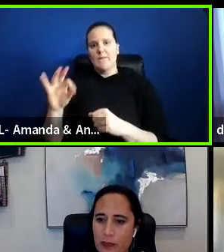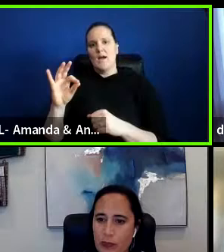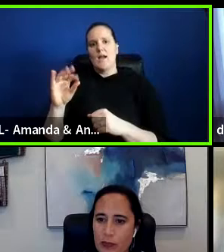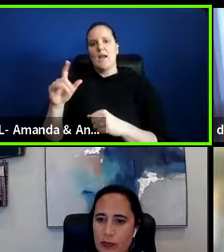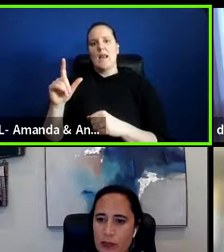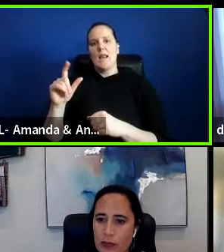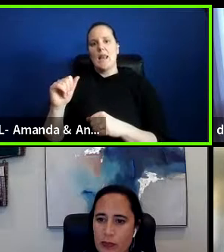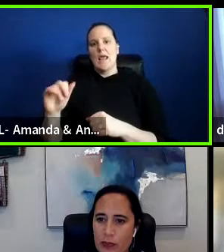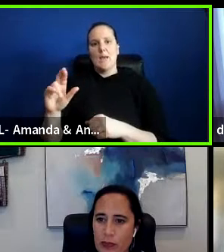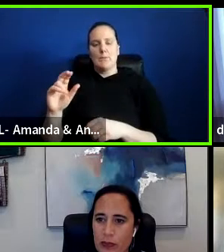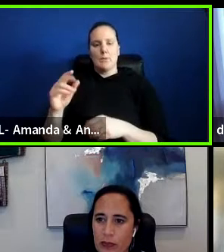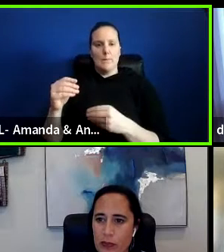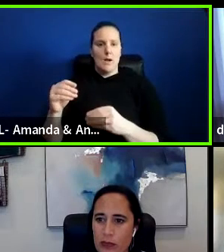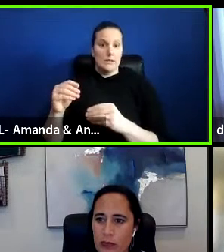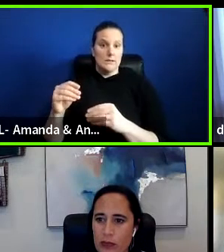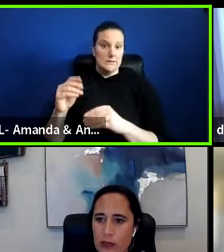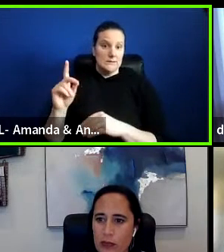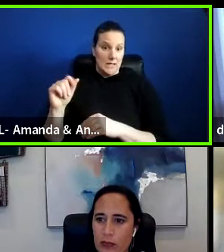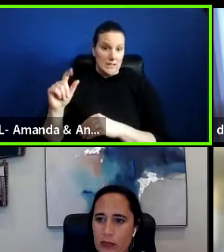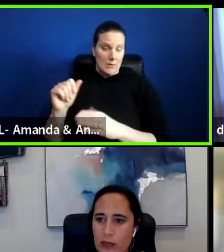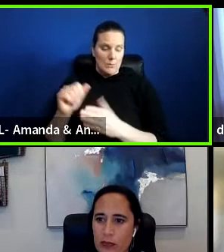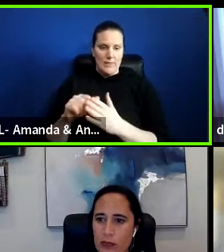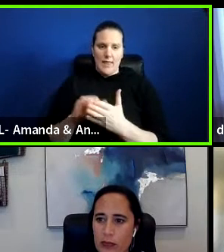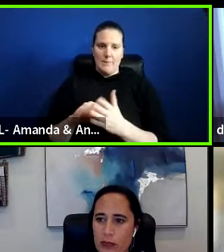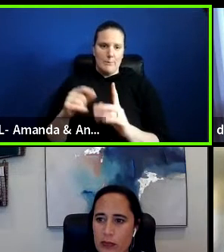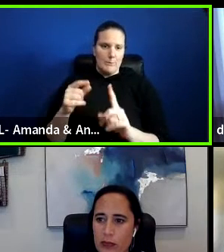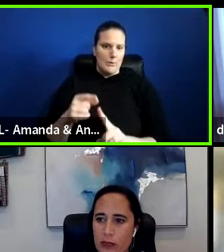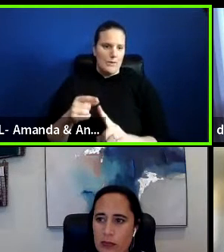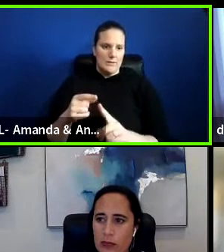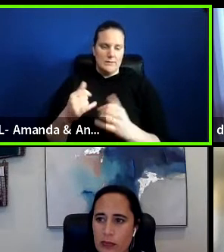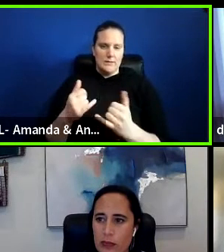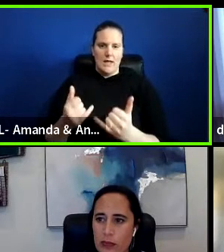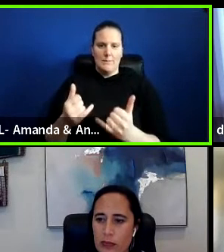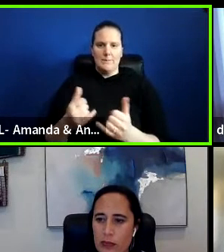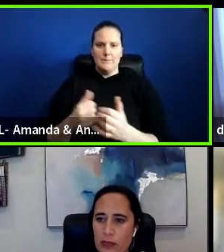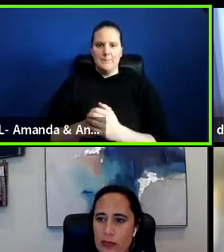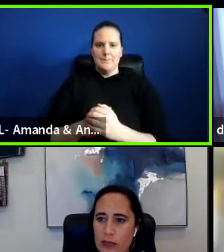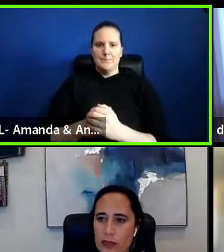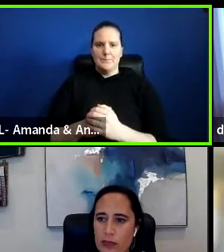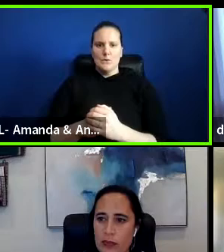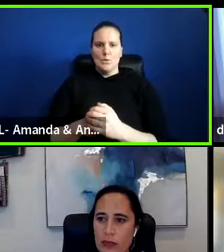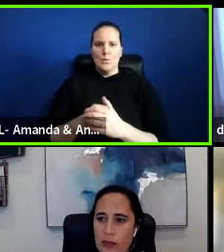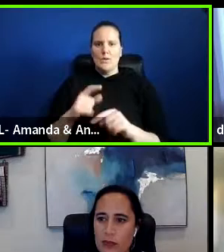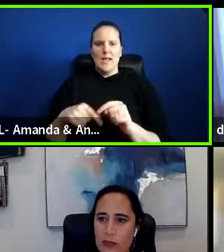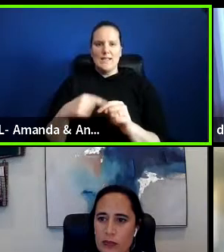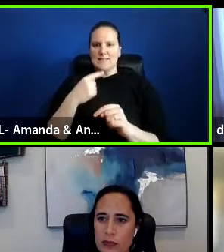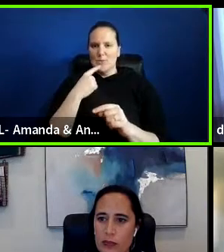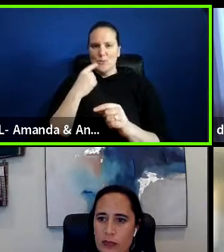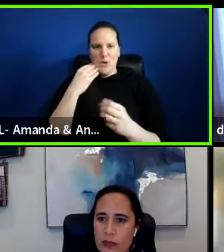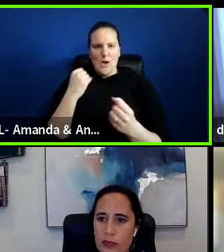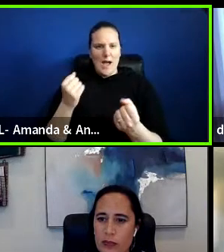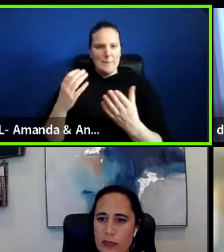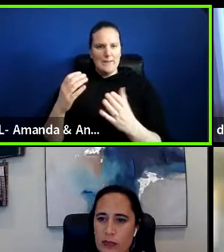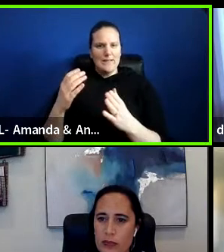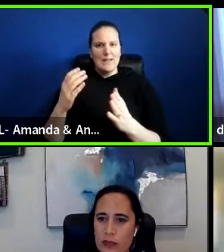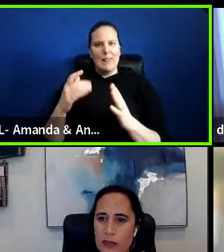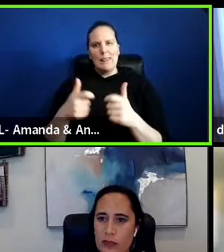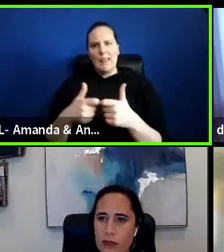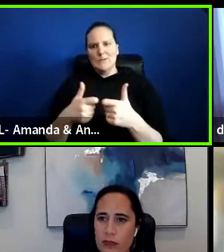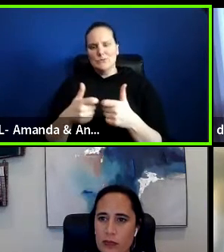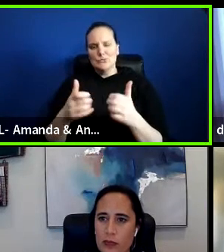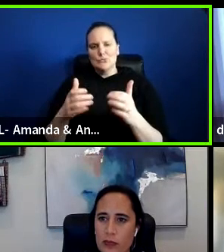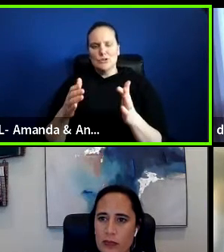data at a point in time. We cannot, say we know how many electricians will